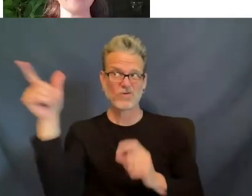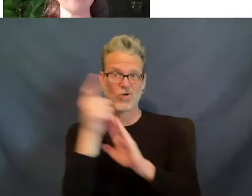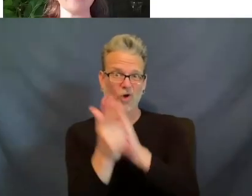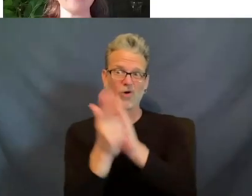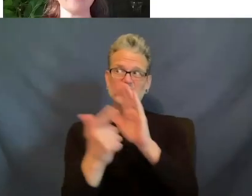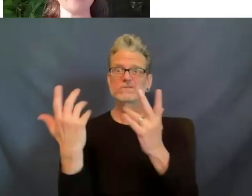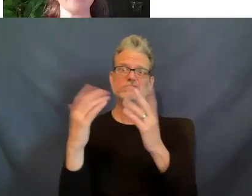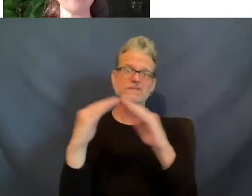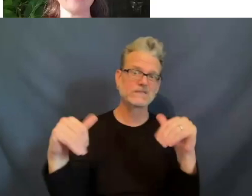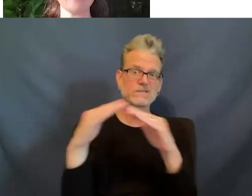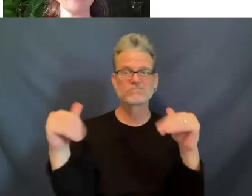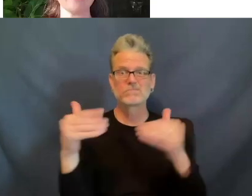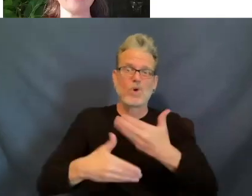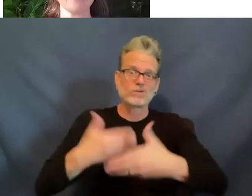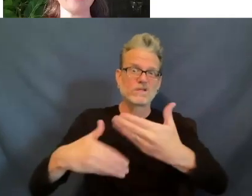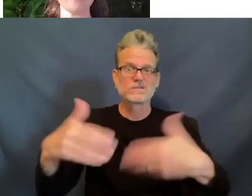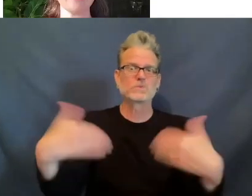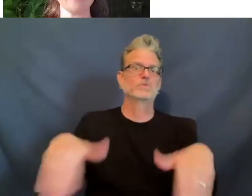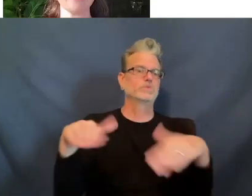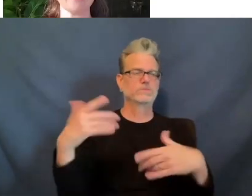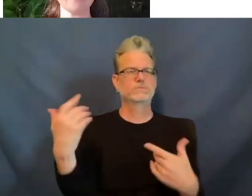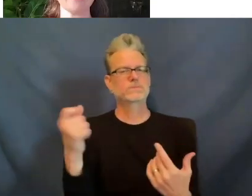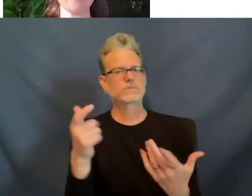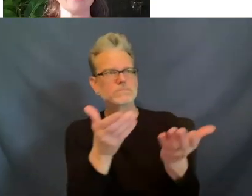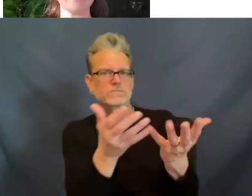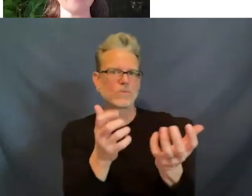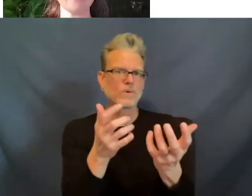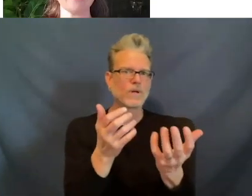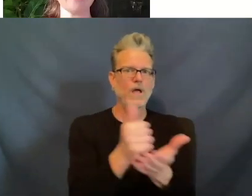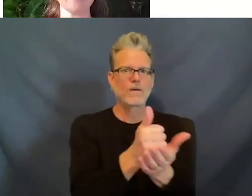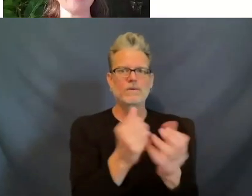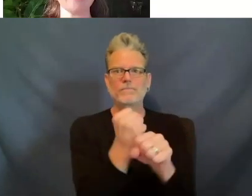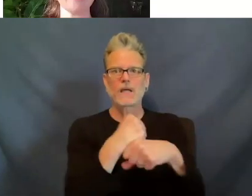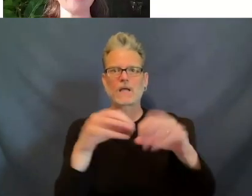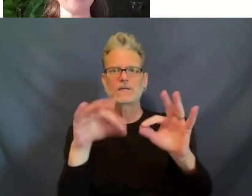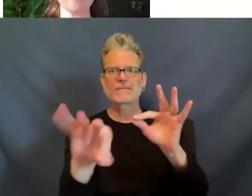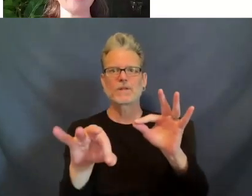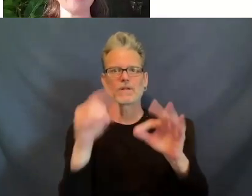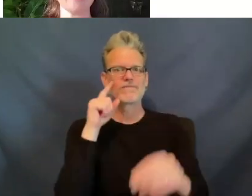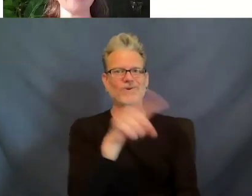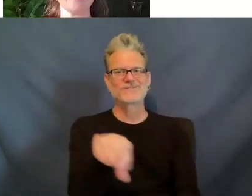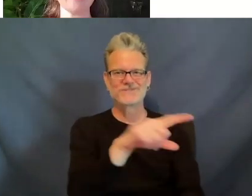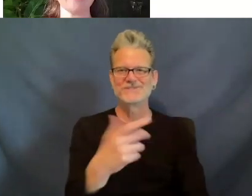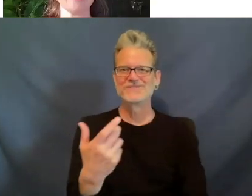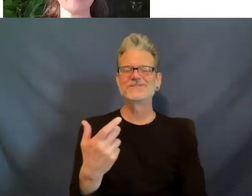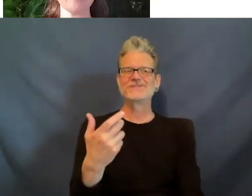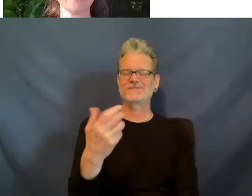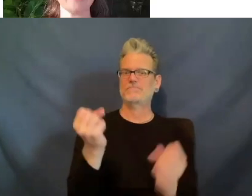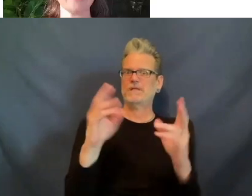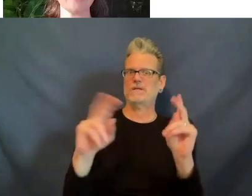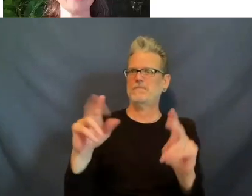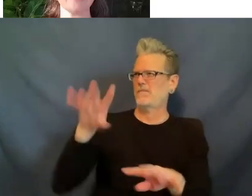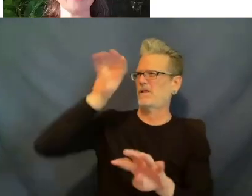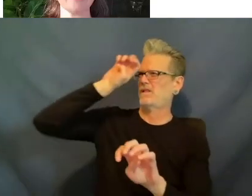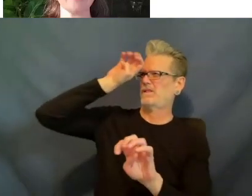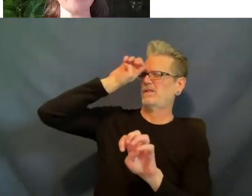processes. So that's why we're here. We really see a lot of value in helping demystify these,